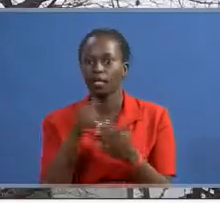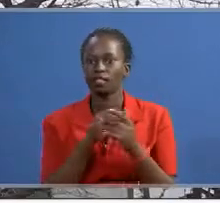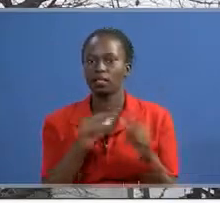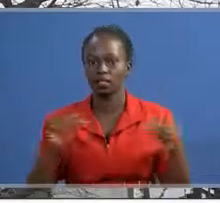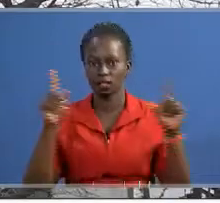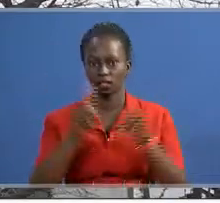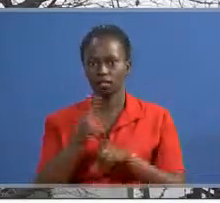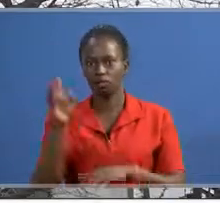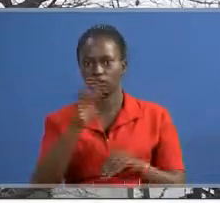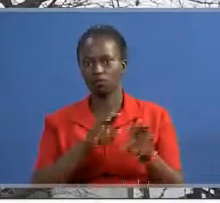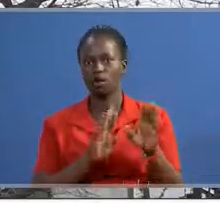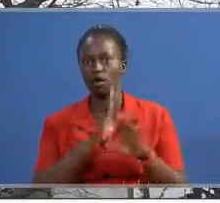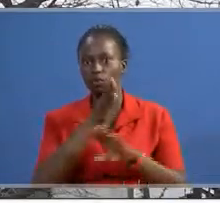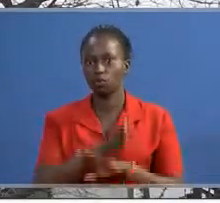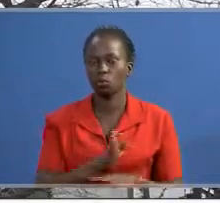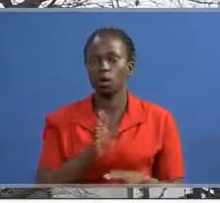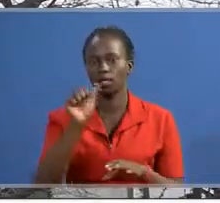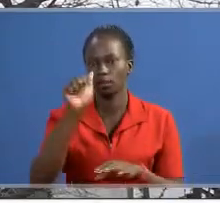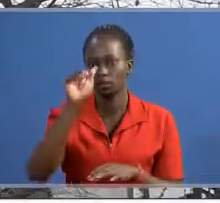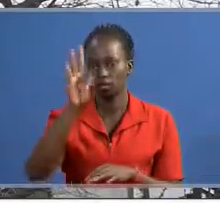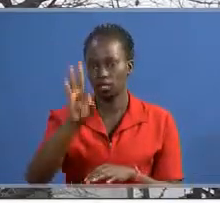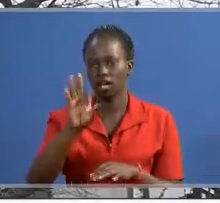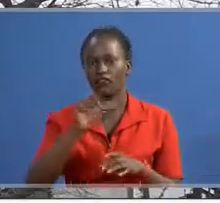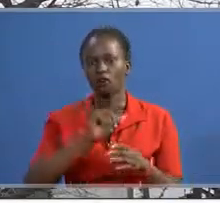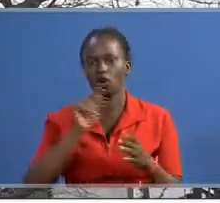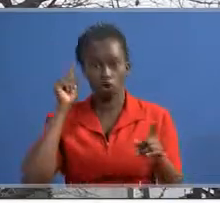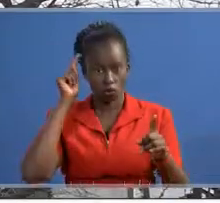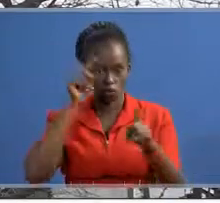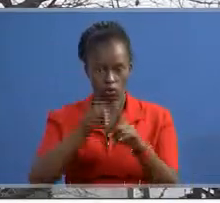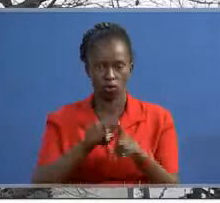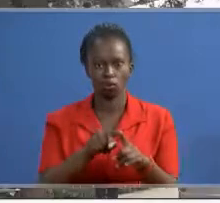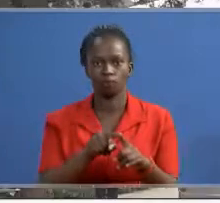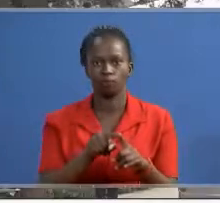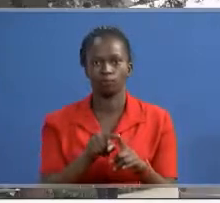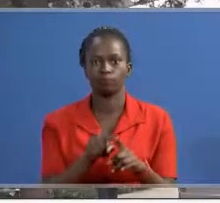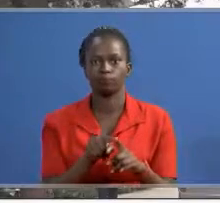greatest contribution towards Safaricom growth goes without saying.